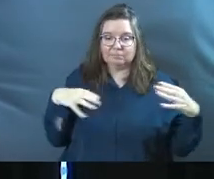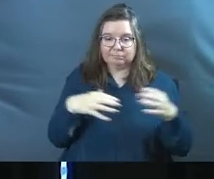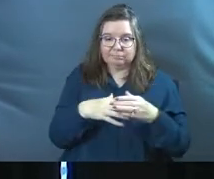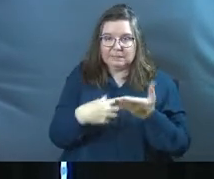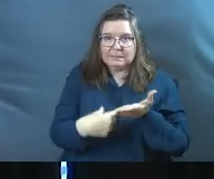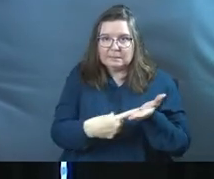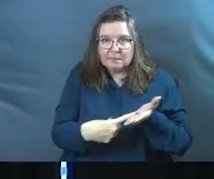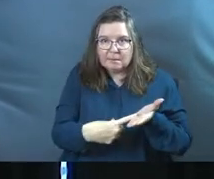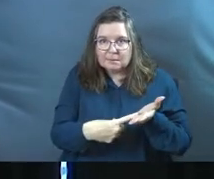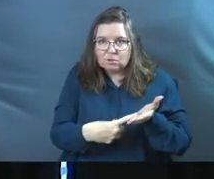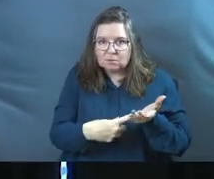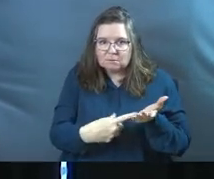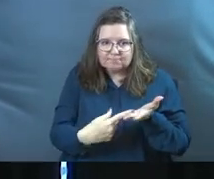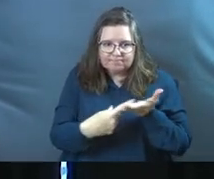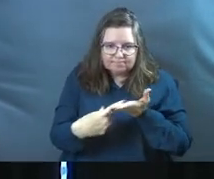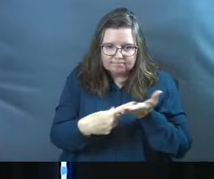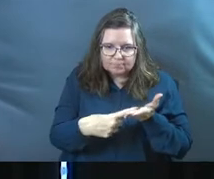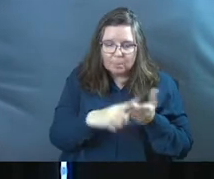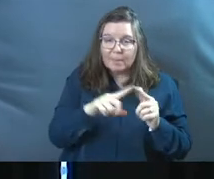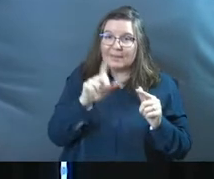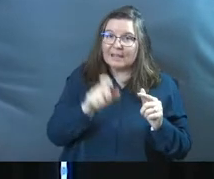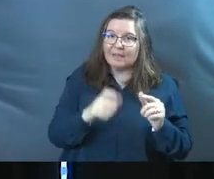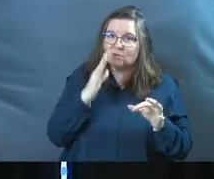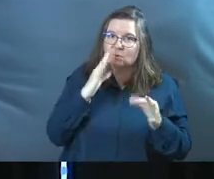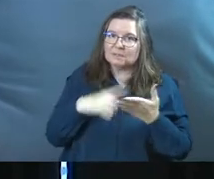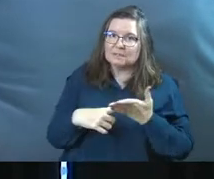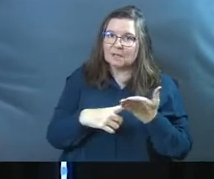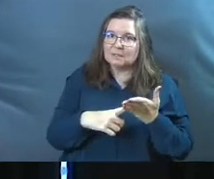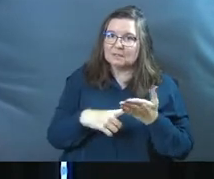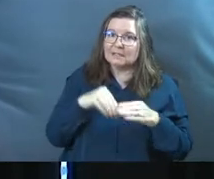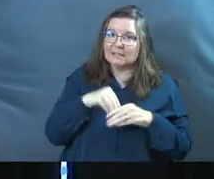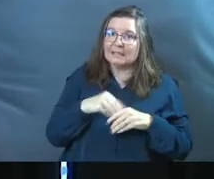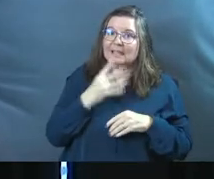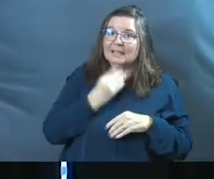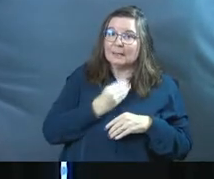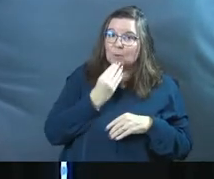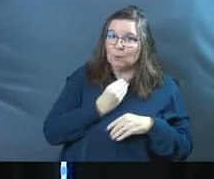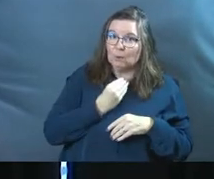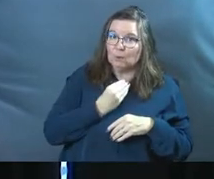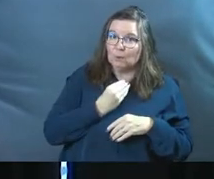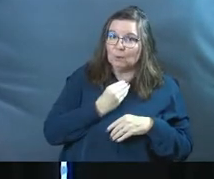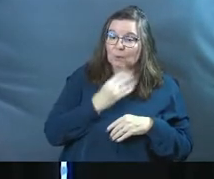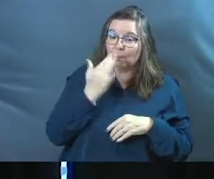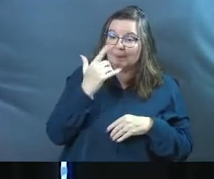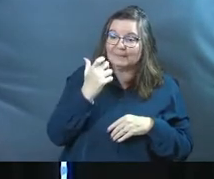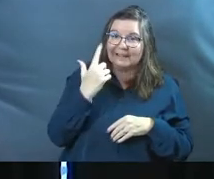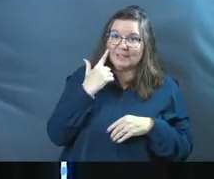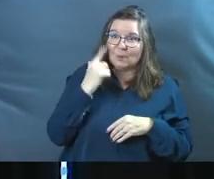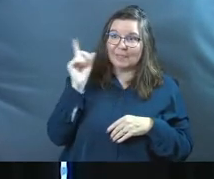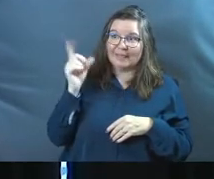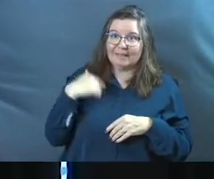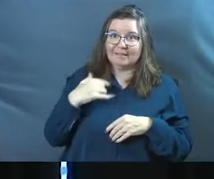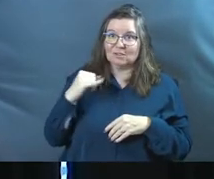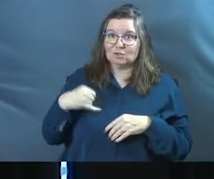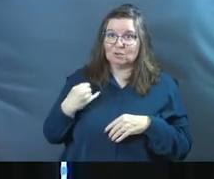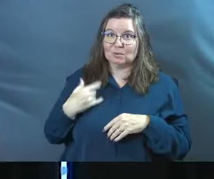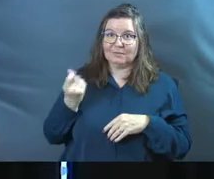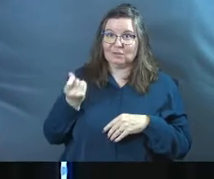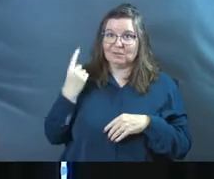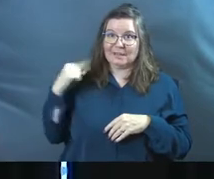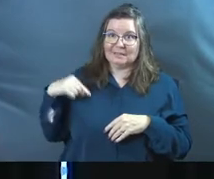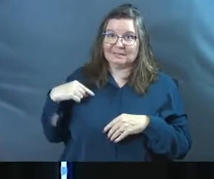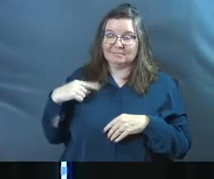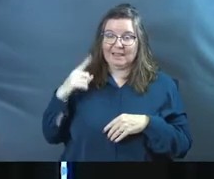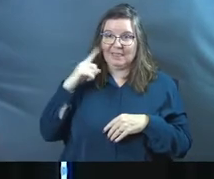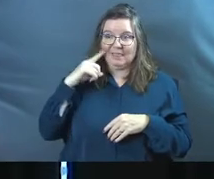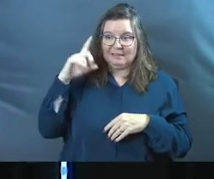little discussion amongst themselves, but they have the discussion in Hebrew because they don't think this weird Egyptian